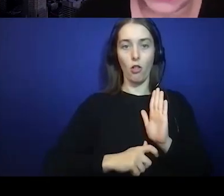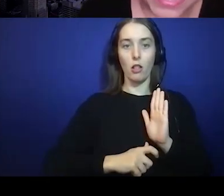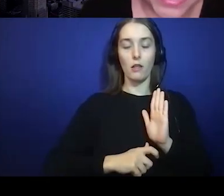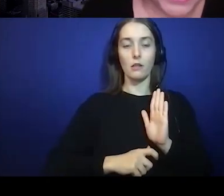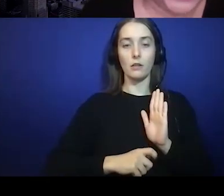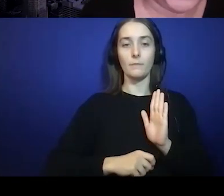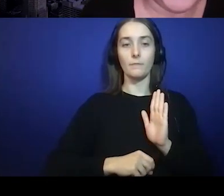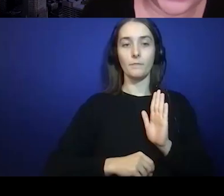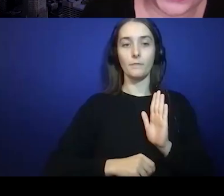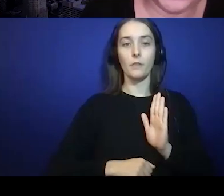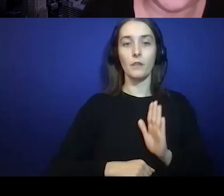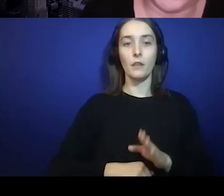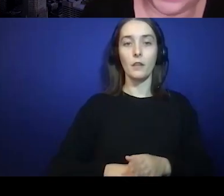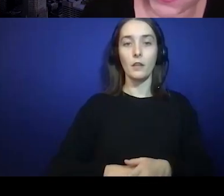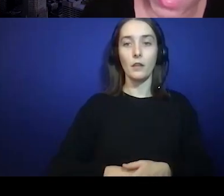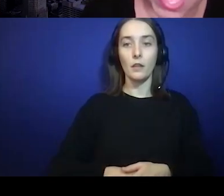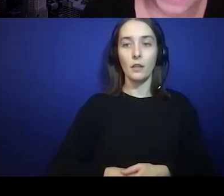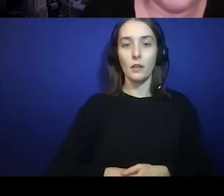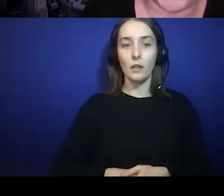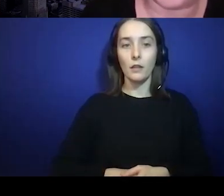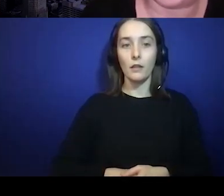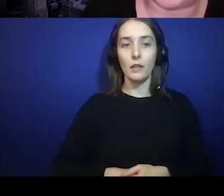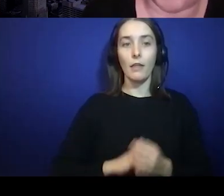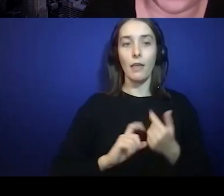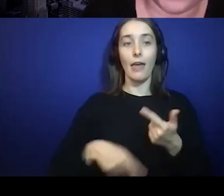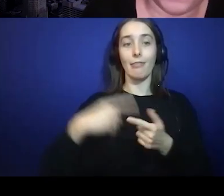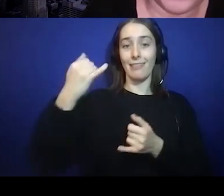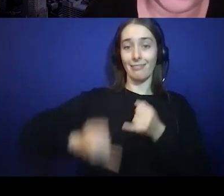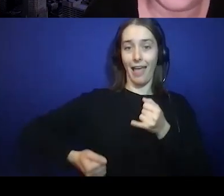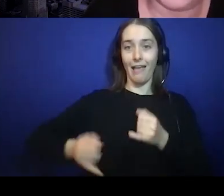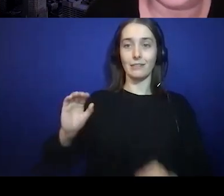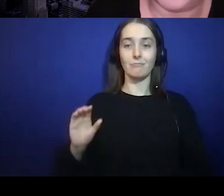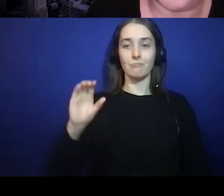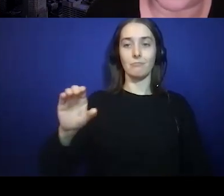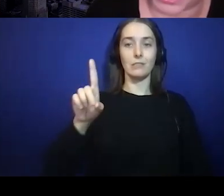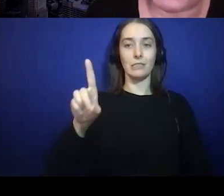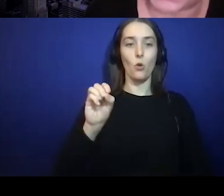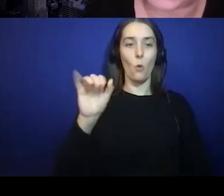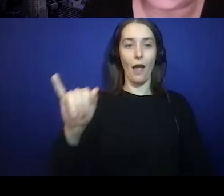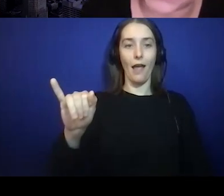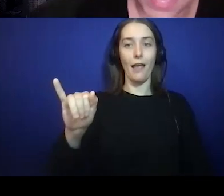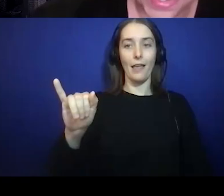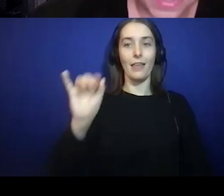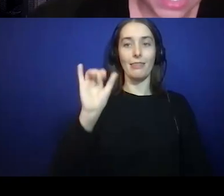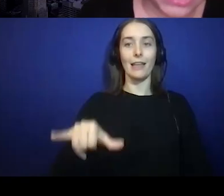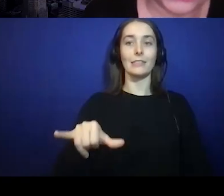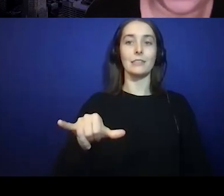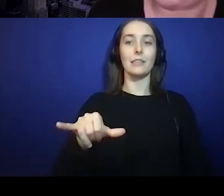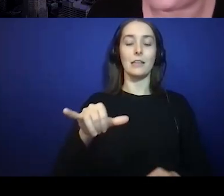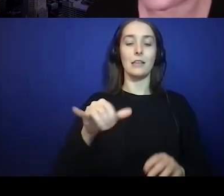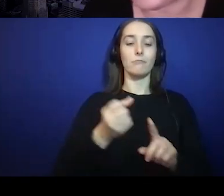the end, inserting the DOI for the journal article. This is the digital object